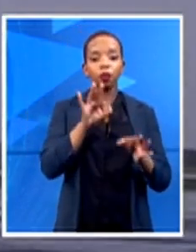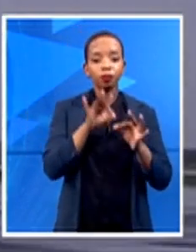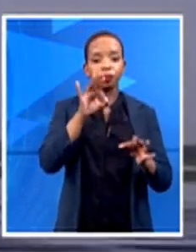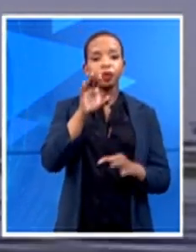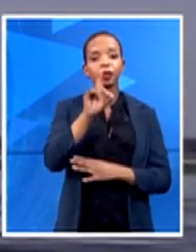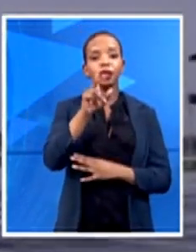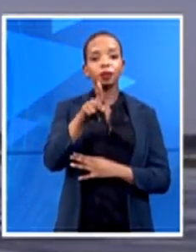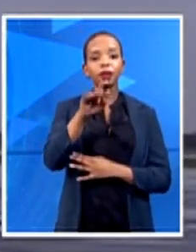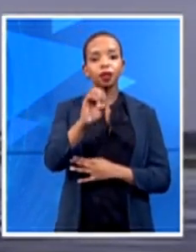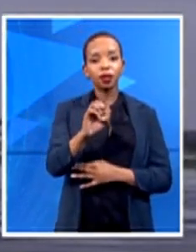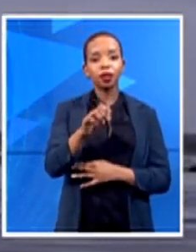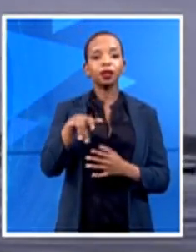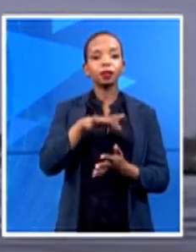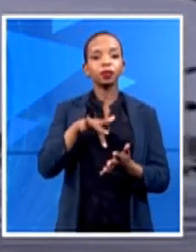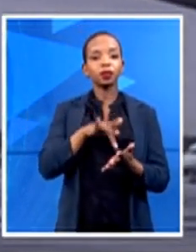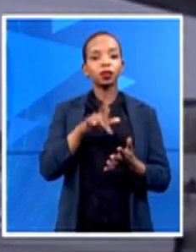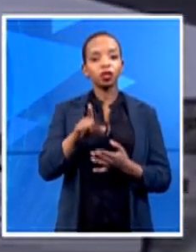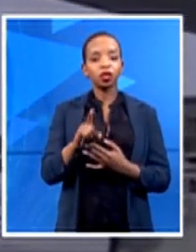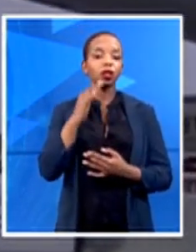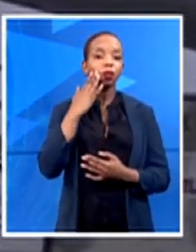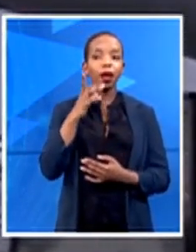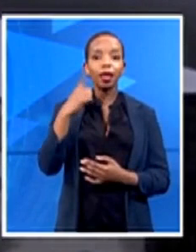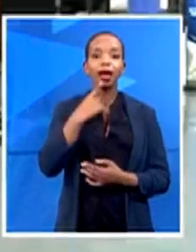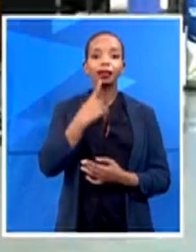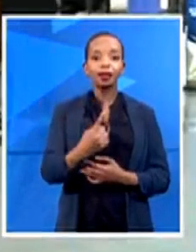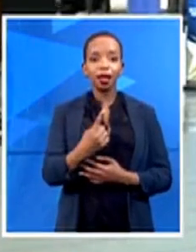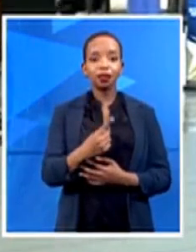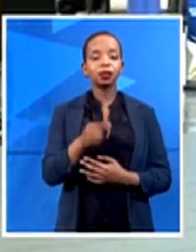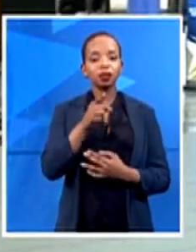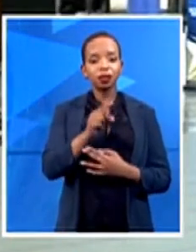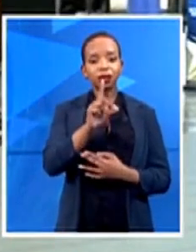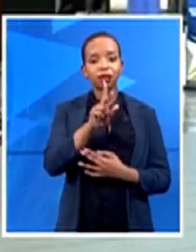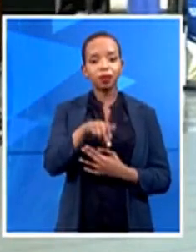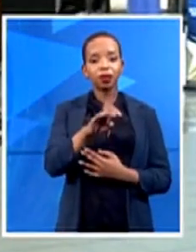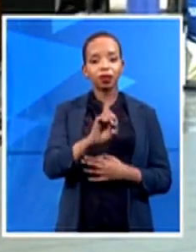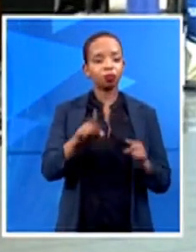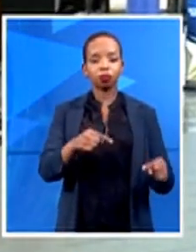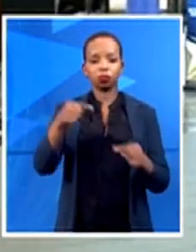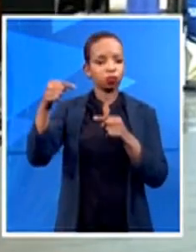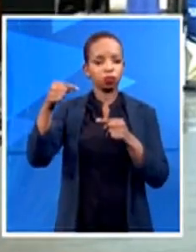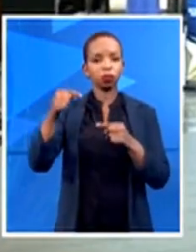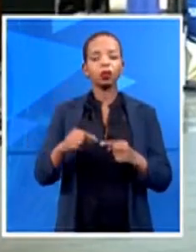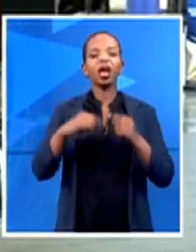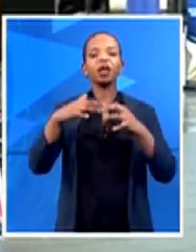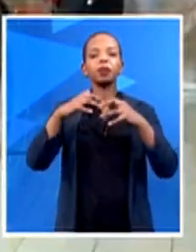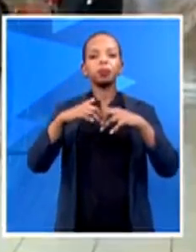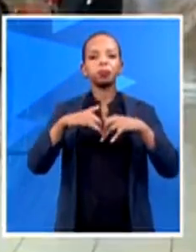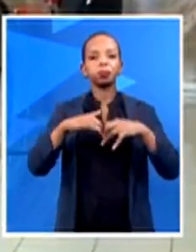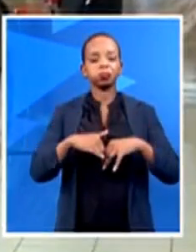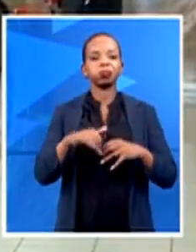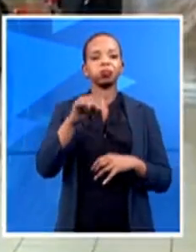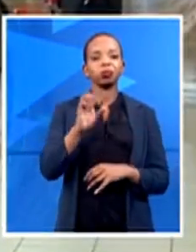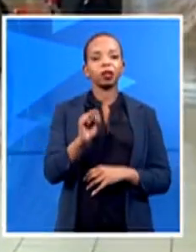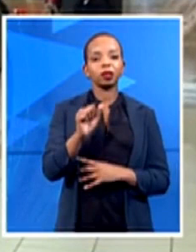that DPE is against the liquidation of SAA. DPE has gone as far as setting up the Leadership Consultative Forum, and its